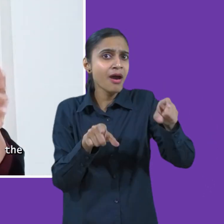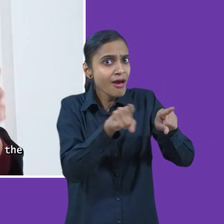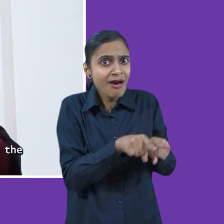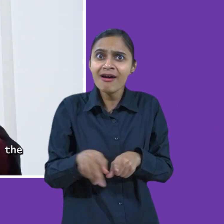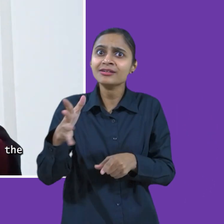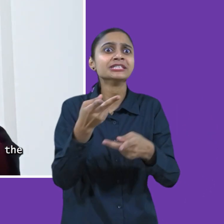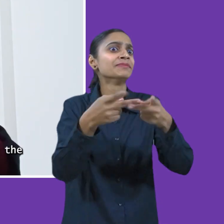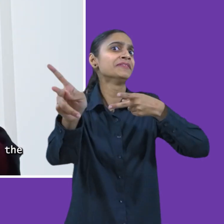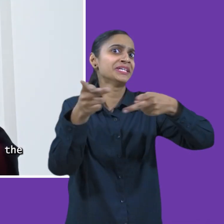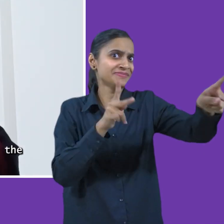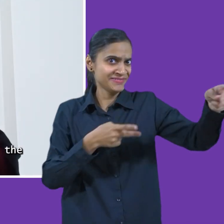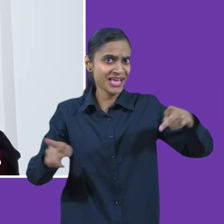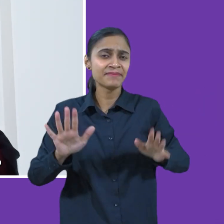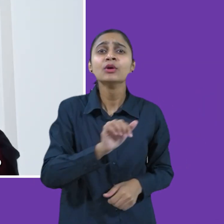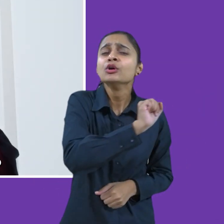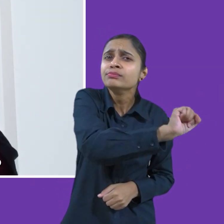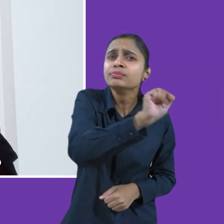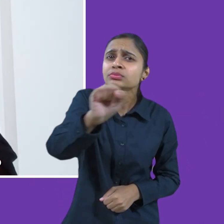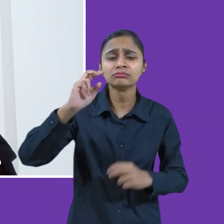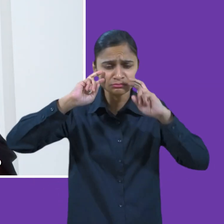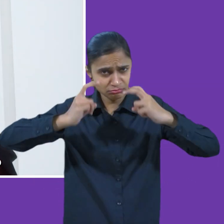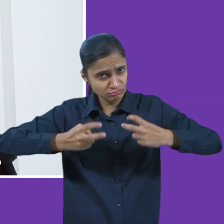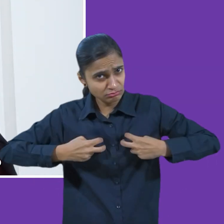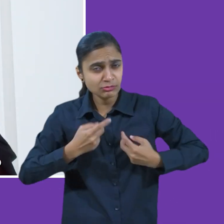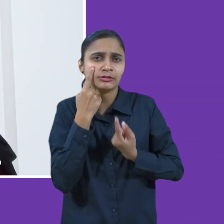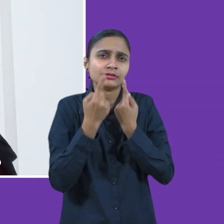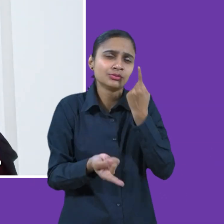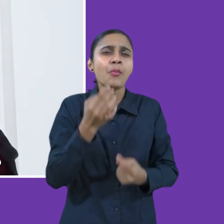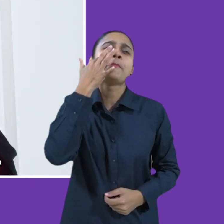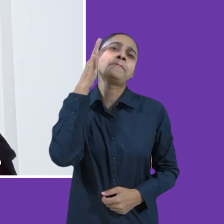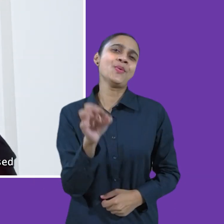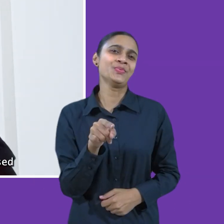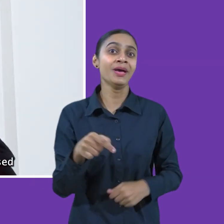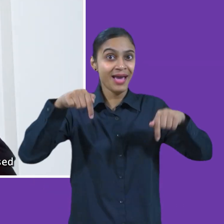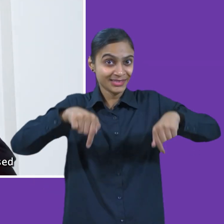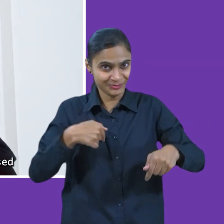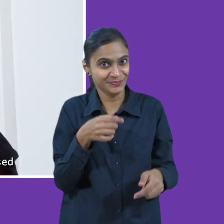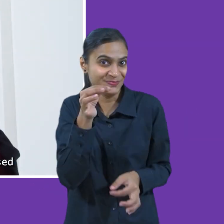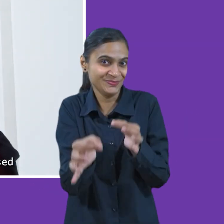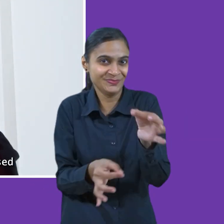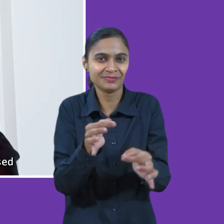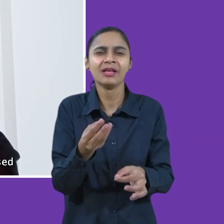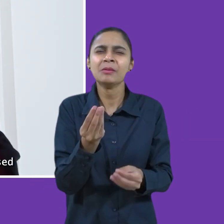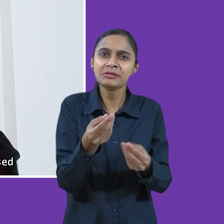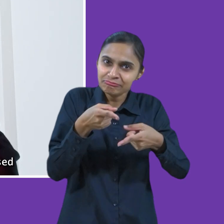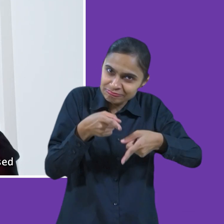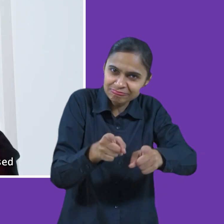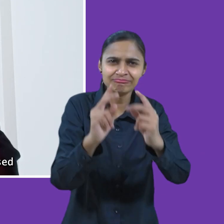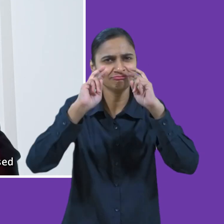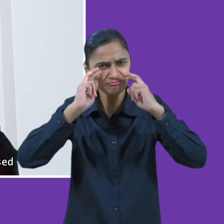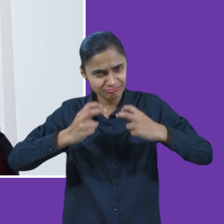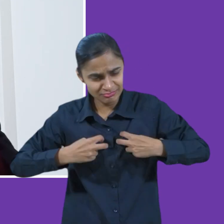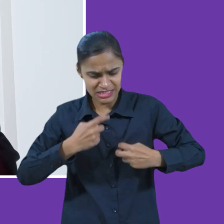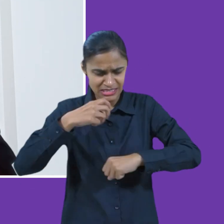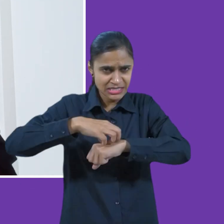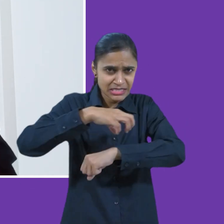patterns. So what is the trigger pattern in your case? Right? So now throughout this video, I want you to think about what would have